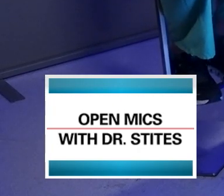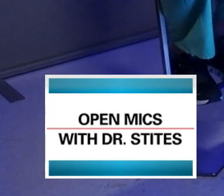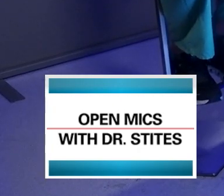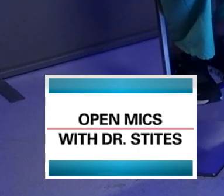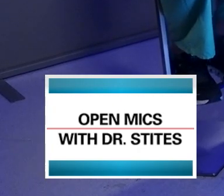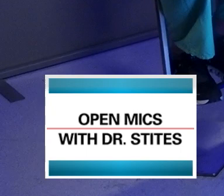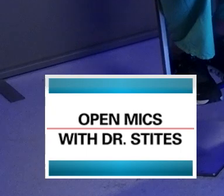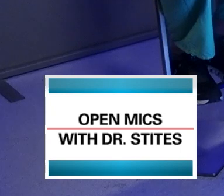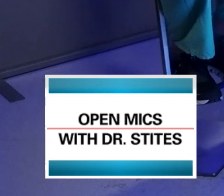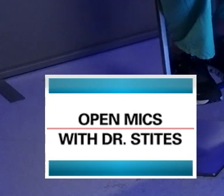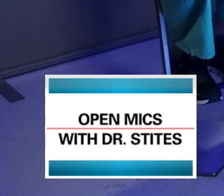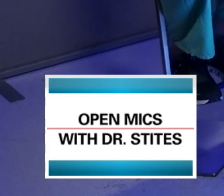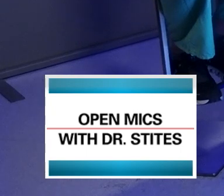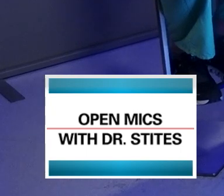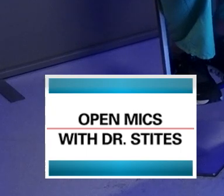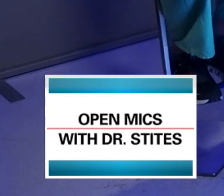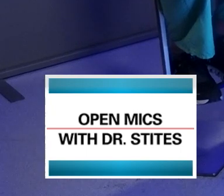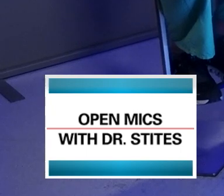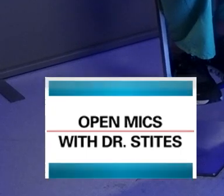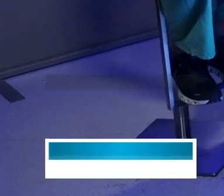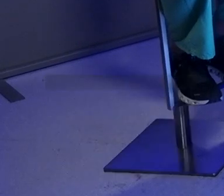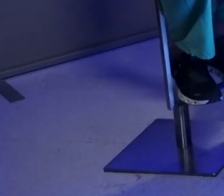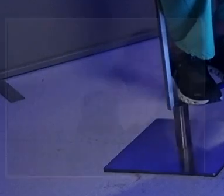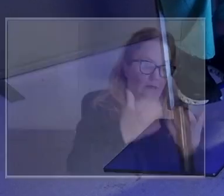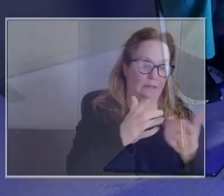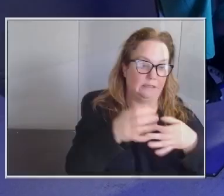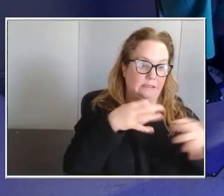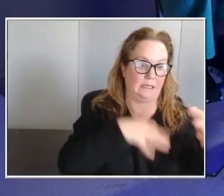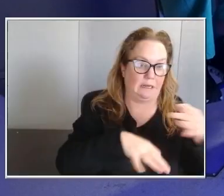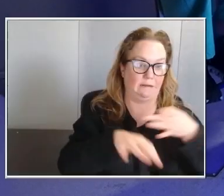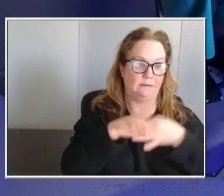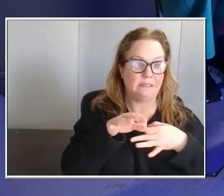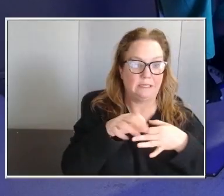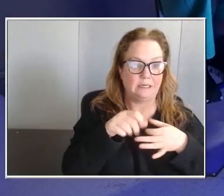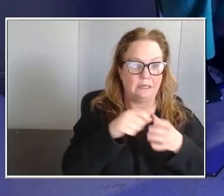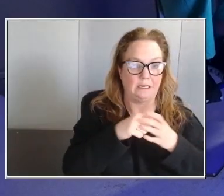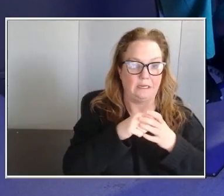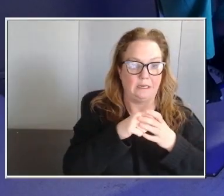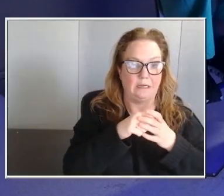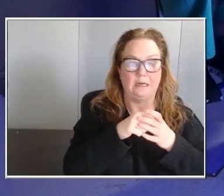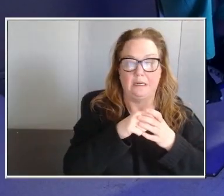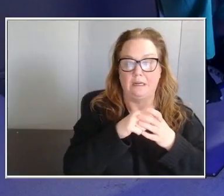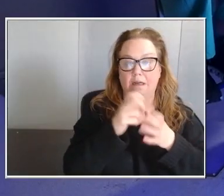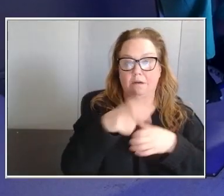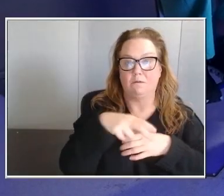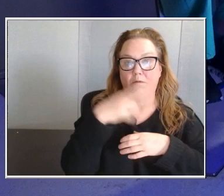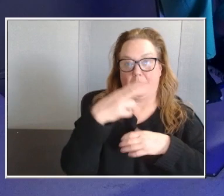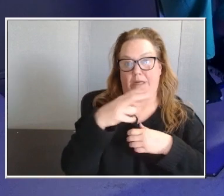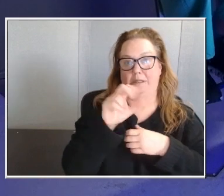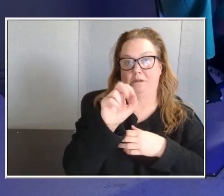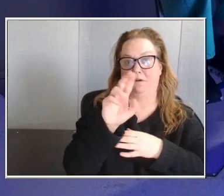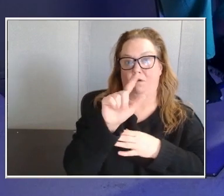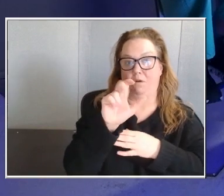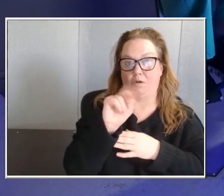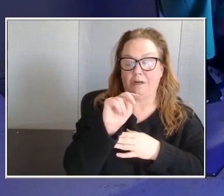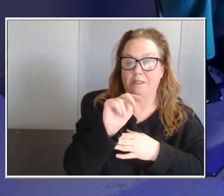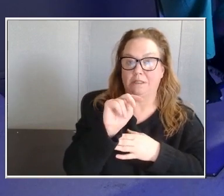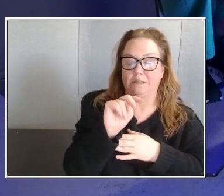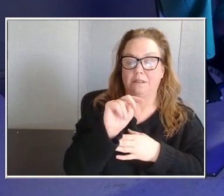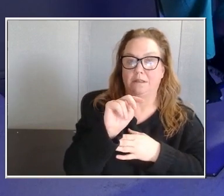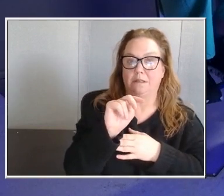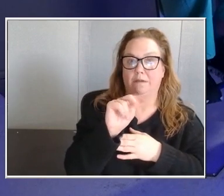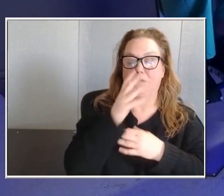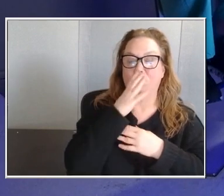other areas may not have been. Instead of saying, let's go raise the number of organs in this area that's not very high, let's go have a good